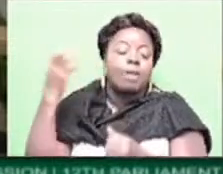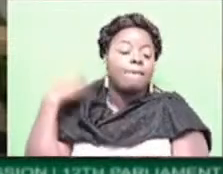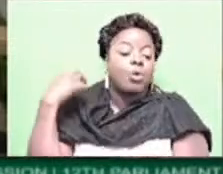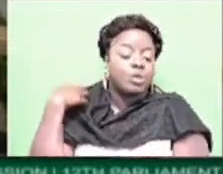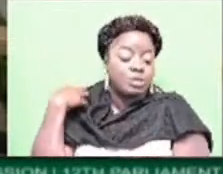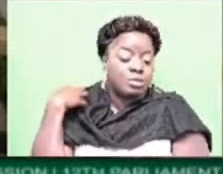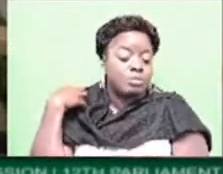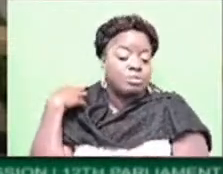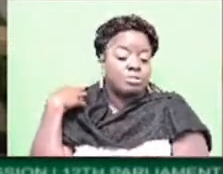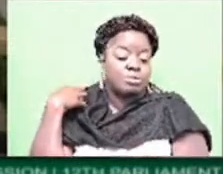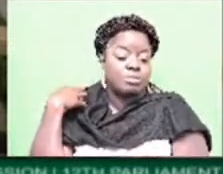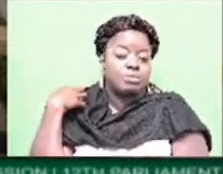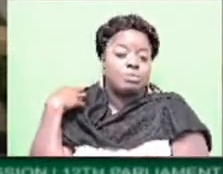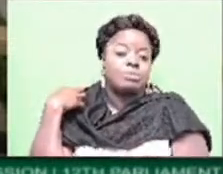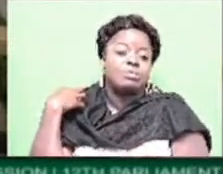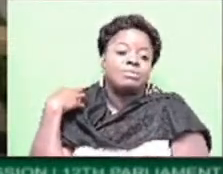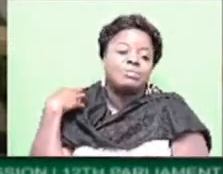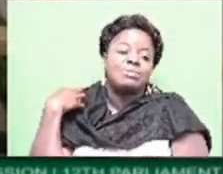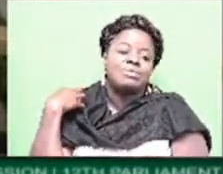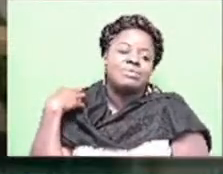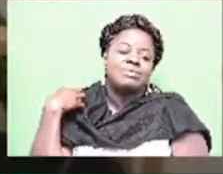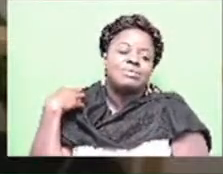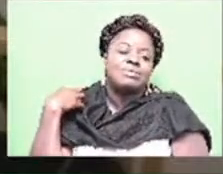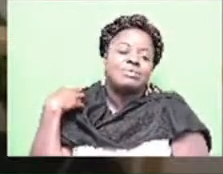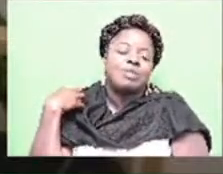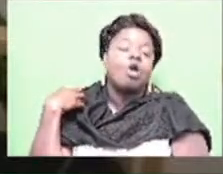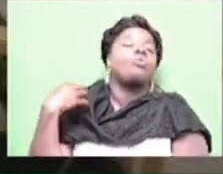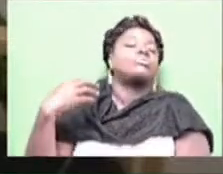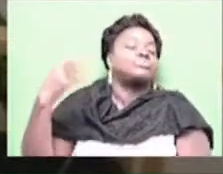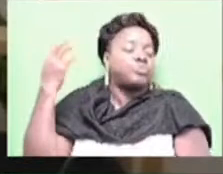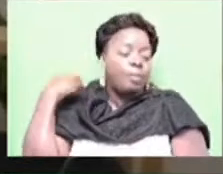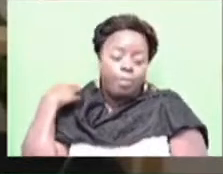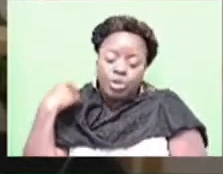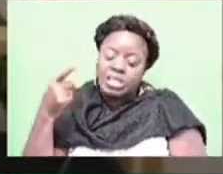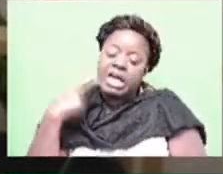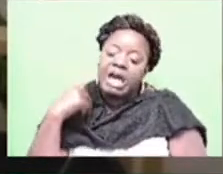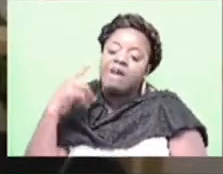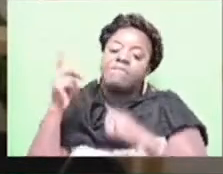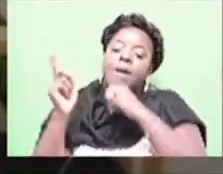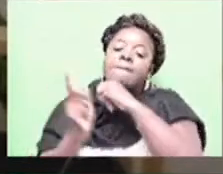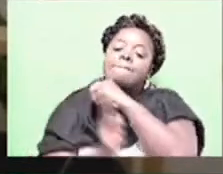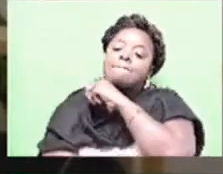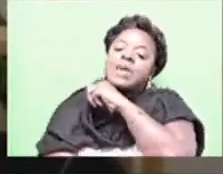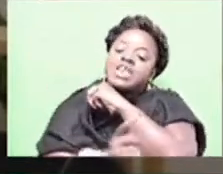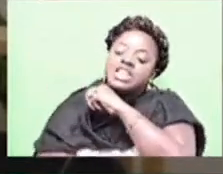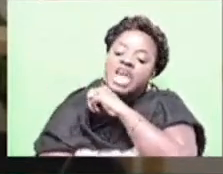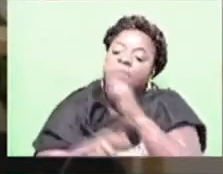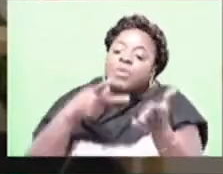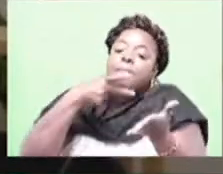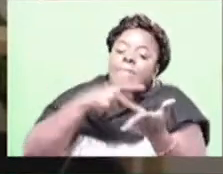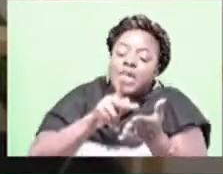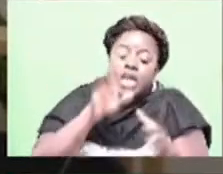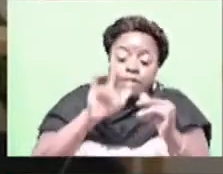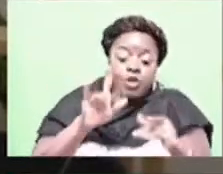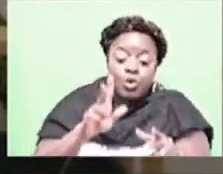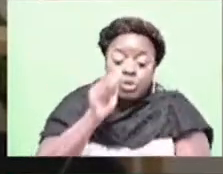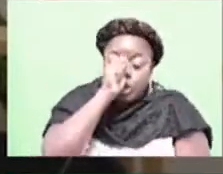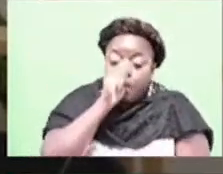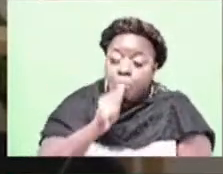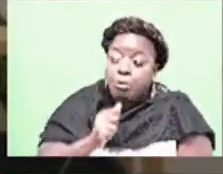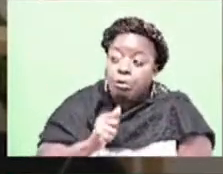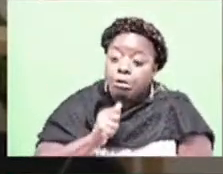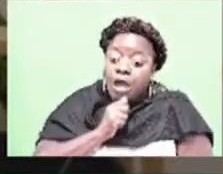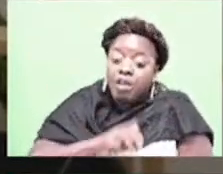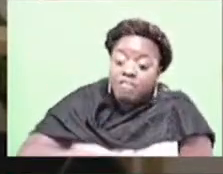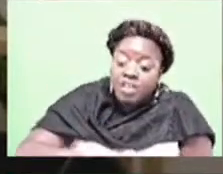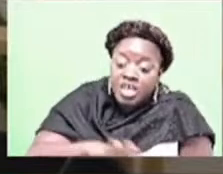had penalties imposed on them, that if you go into a private sector workplace and they are